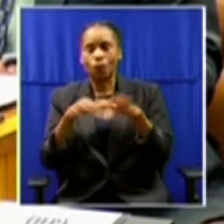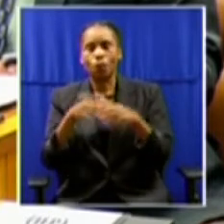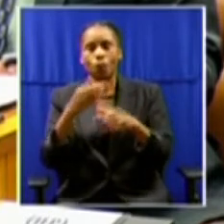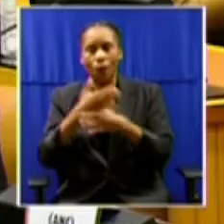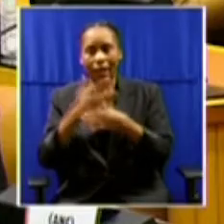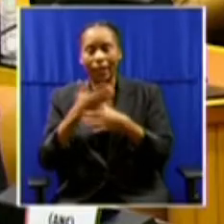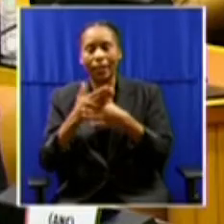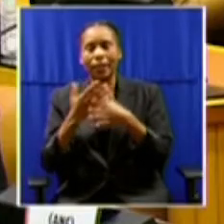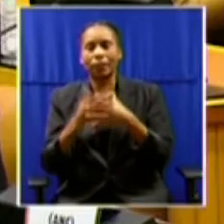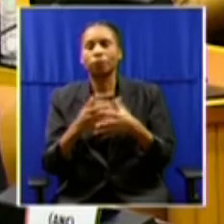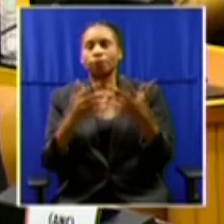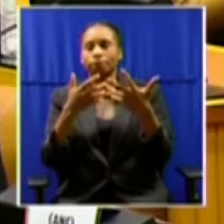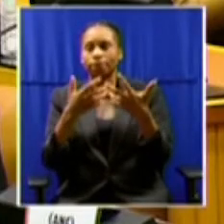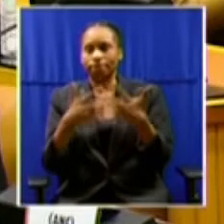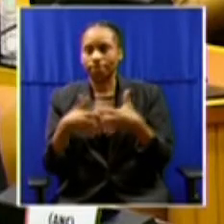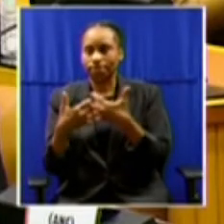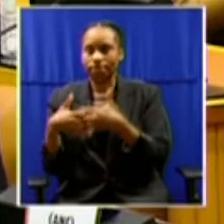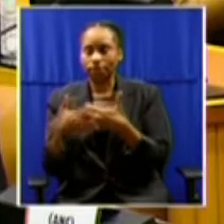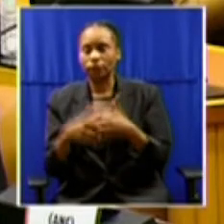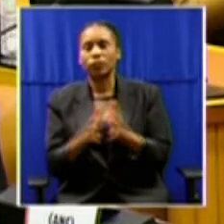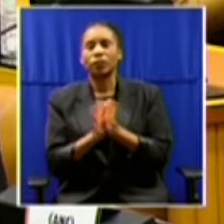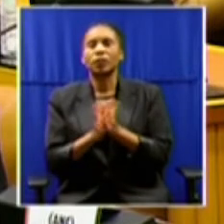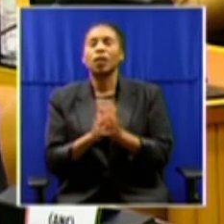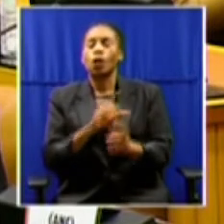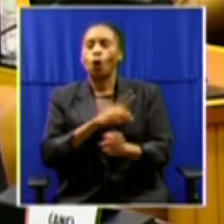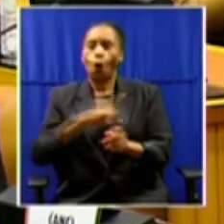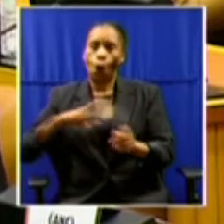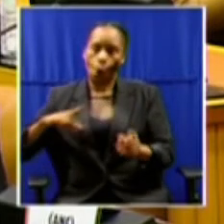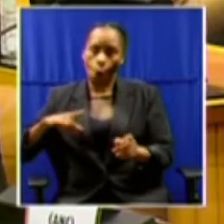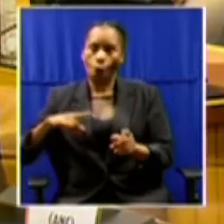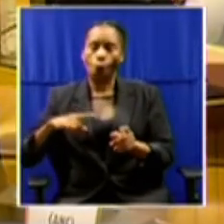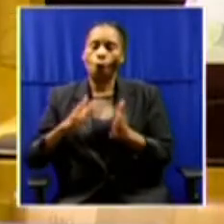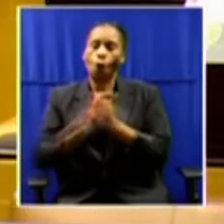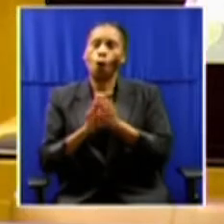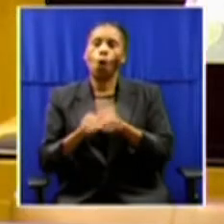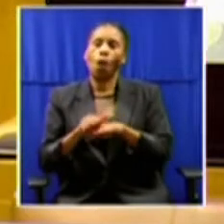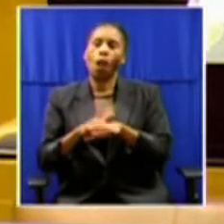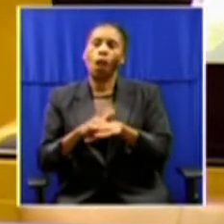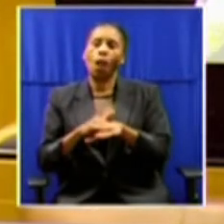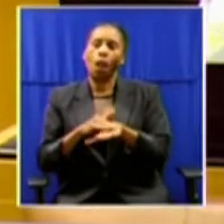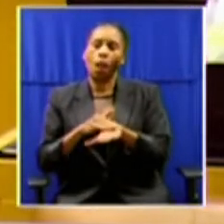longer to complete than normal sessions or length of sessions.